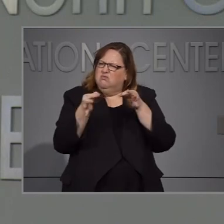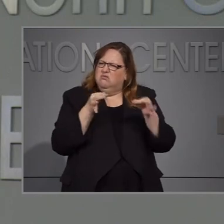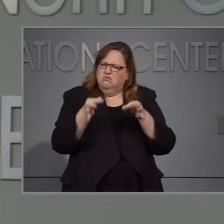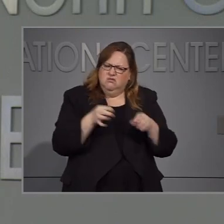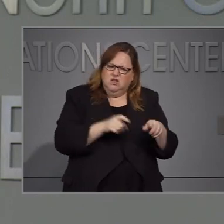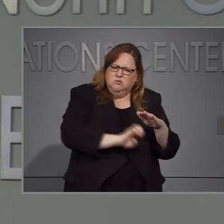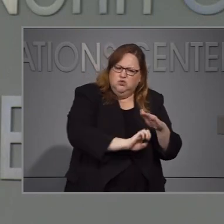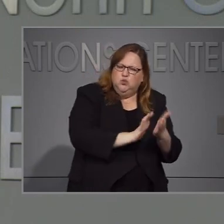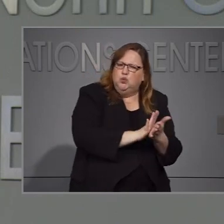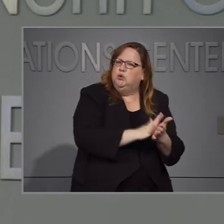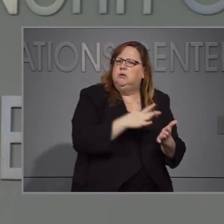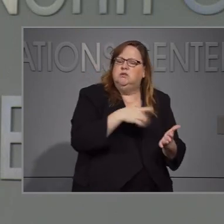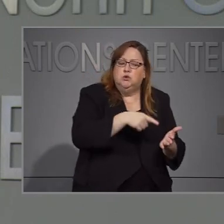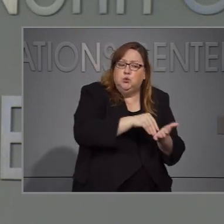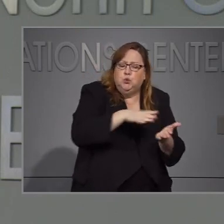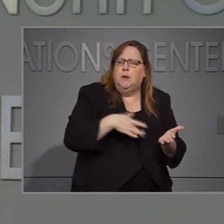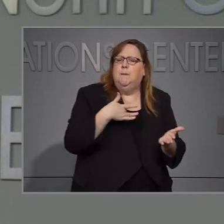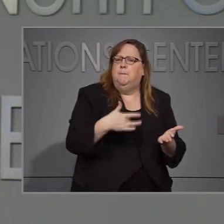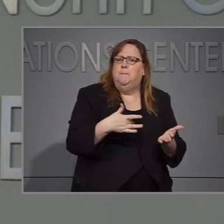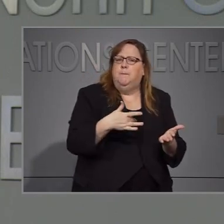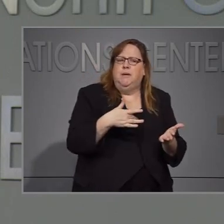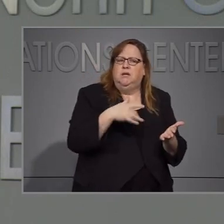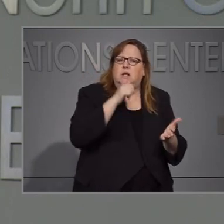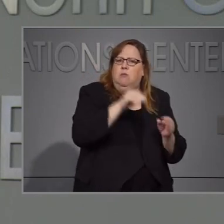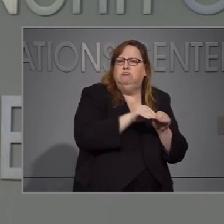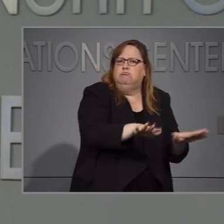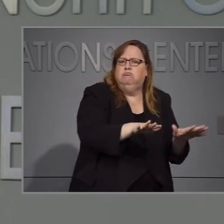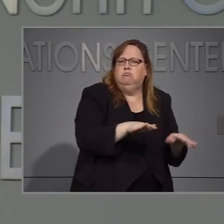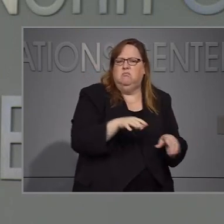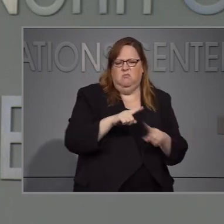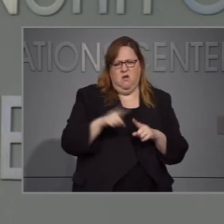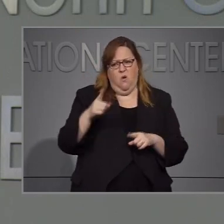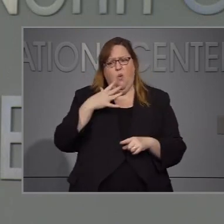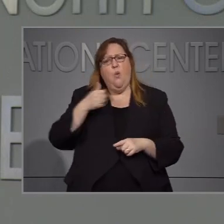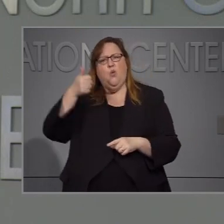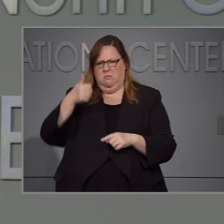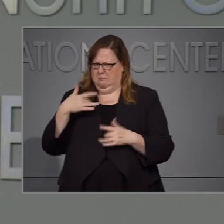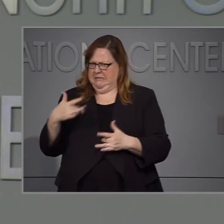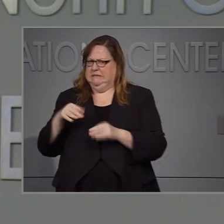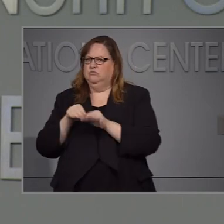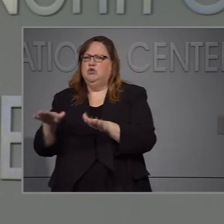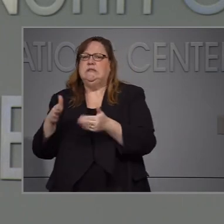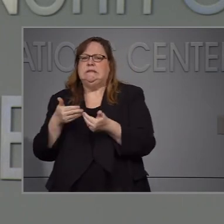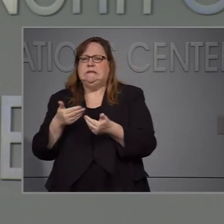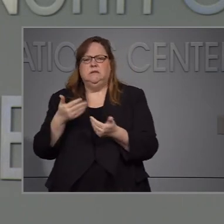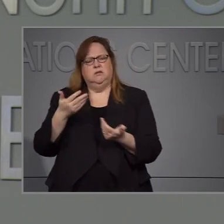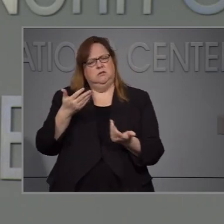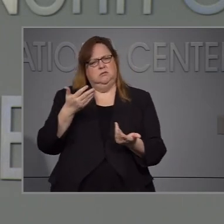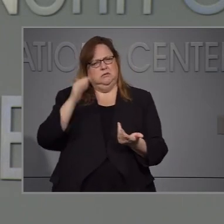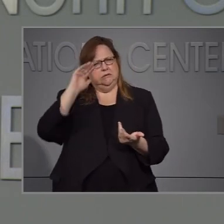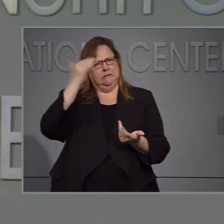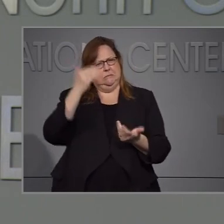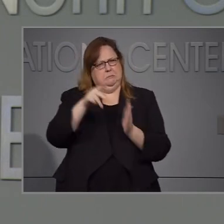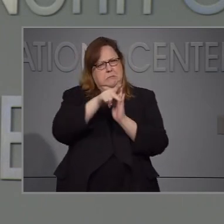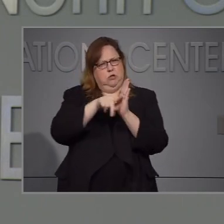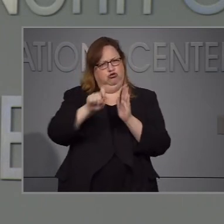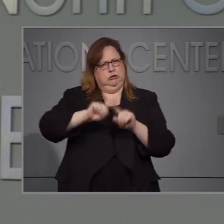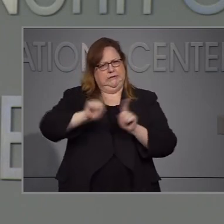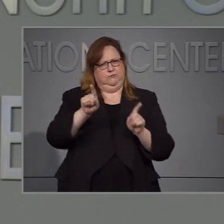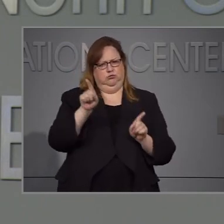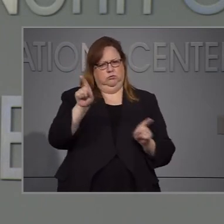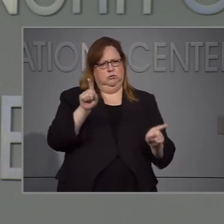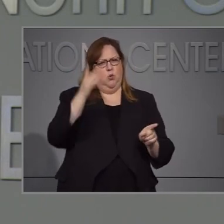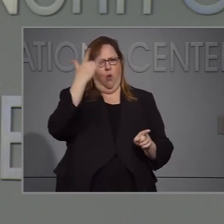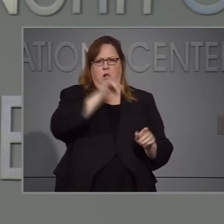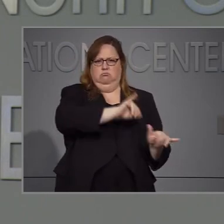students? Why one policy for all three types of schools? we've left some of this decision